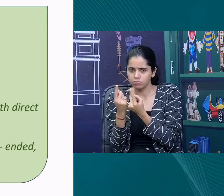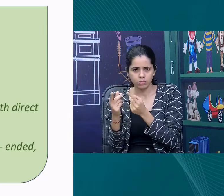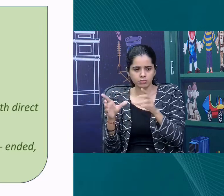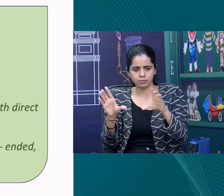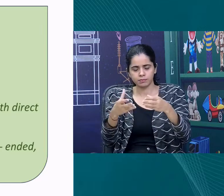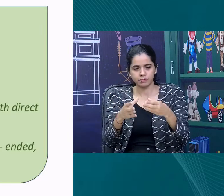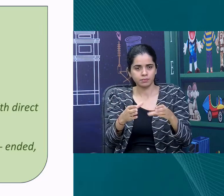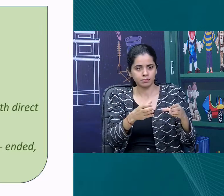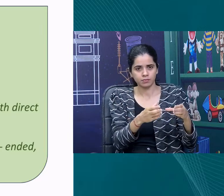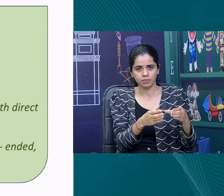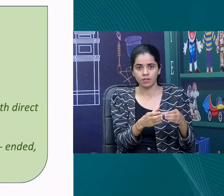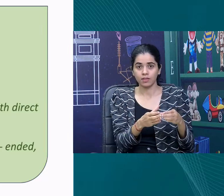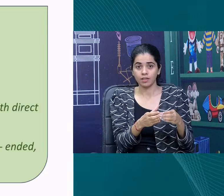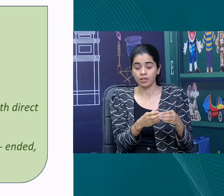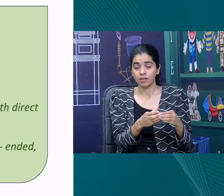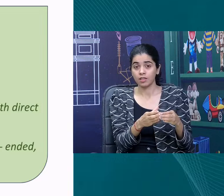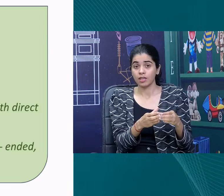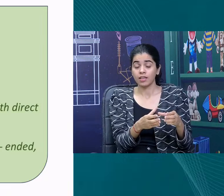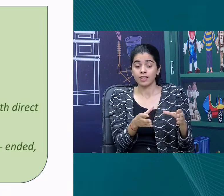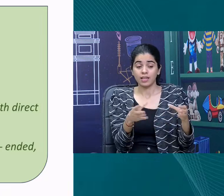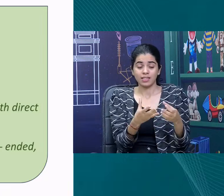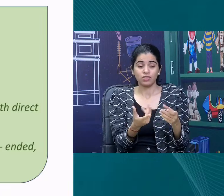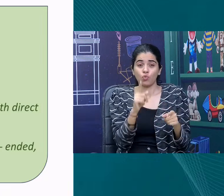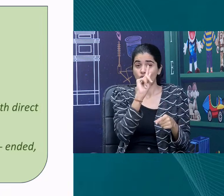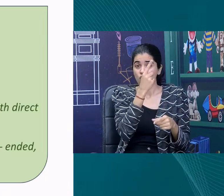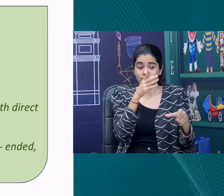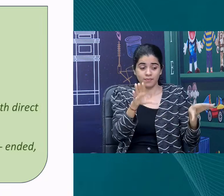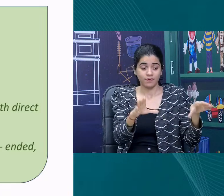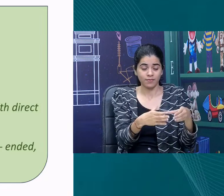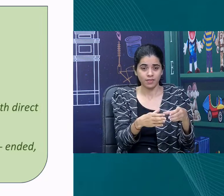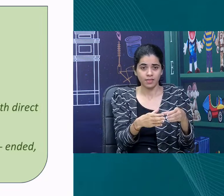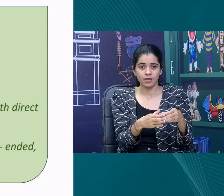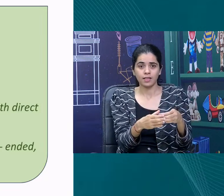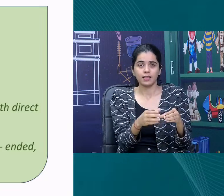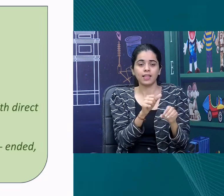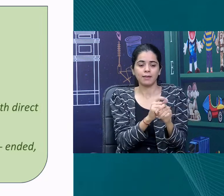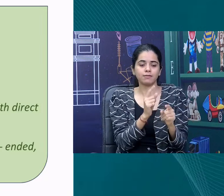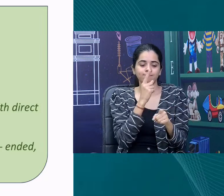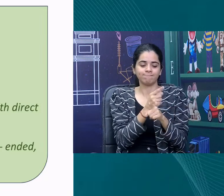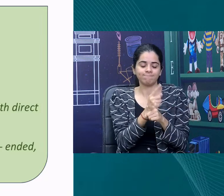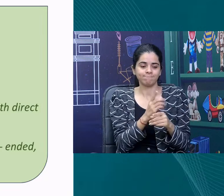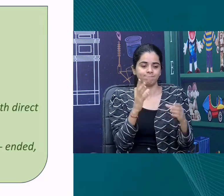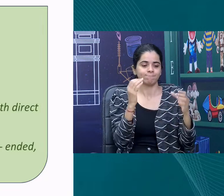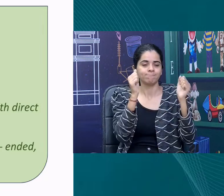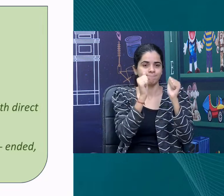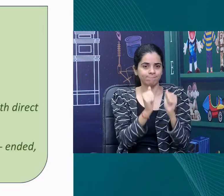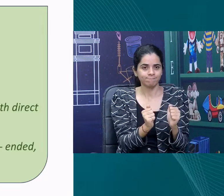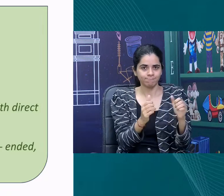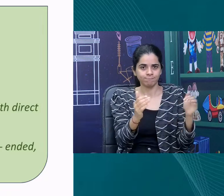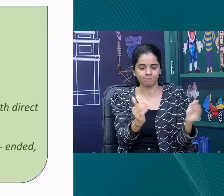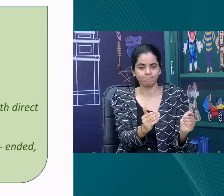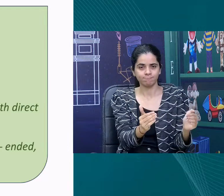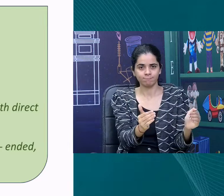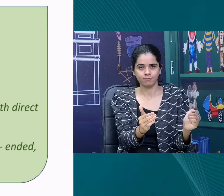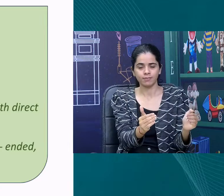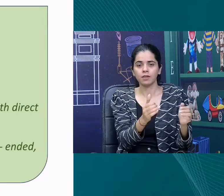have learned. And for the emerging group, she personally attended to them, sat with them, cleared all their